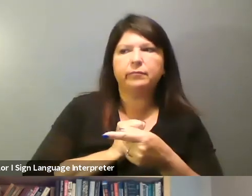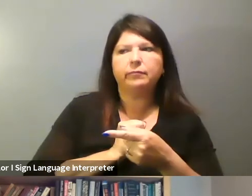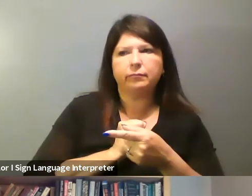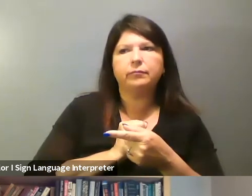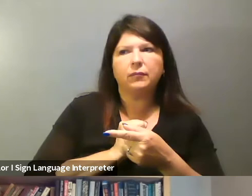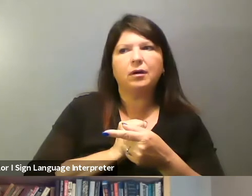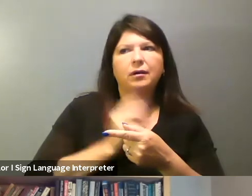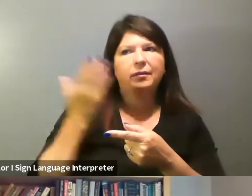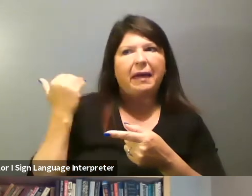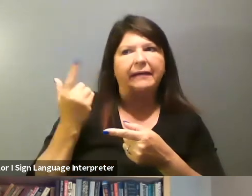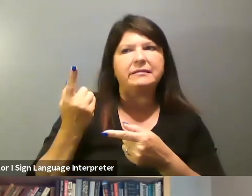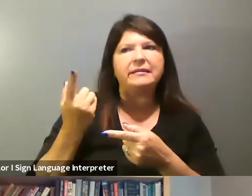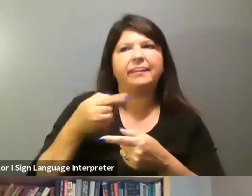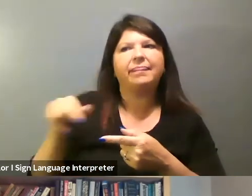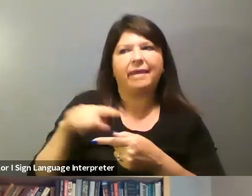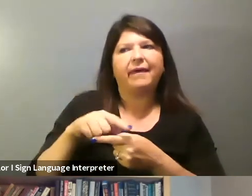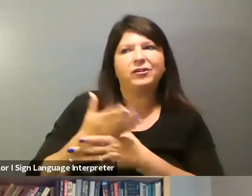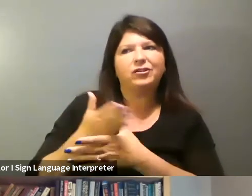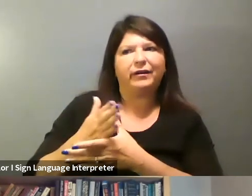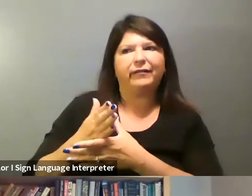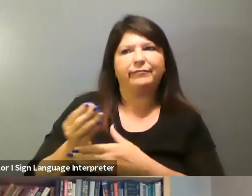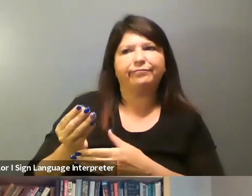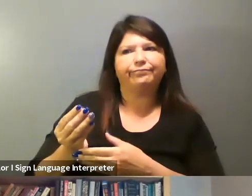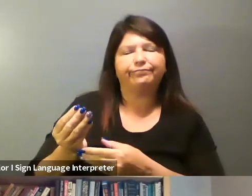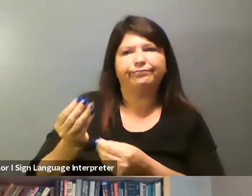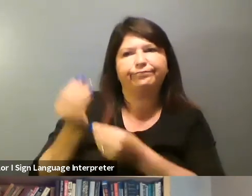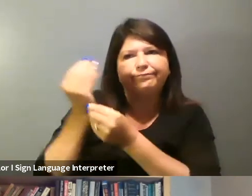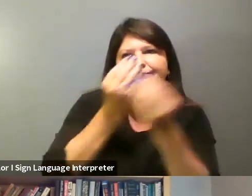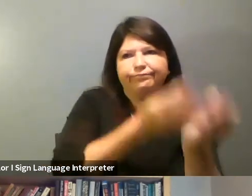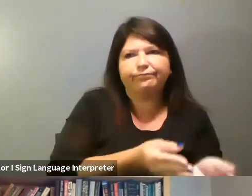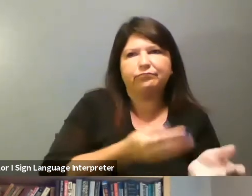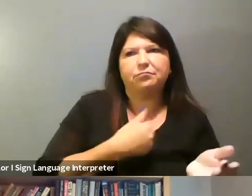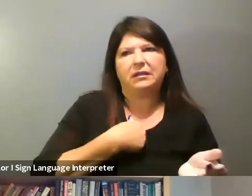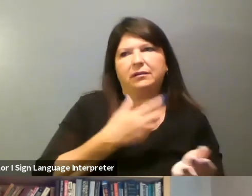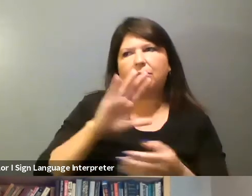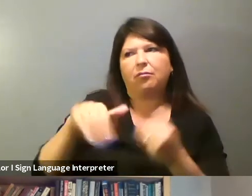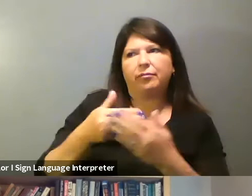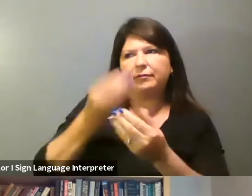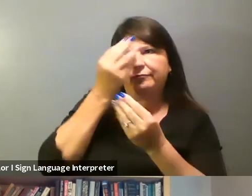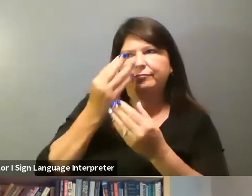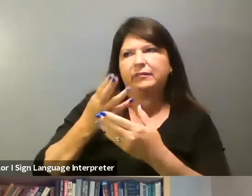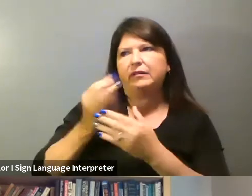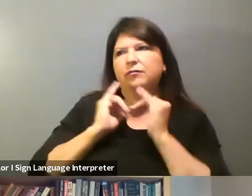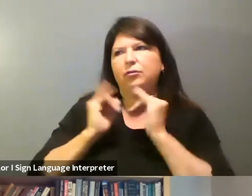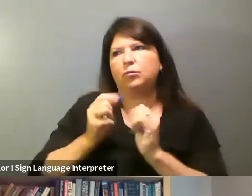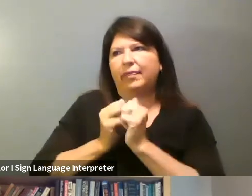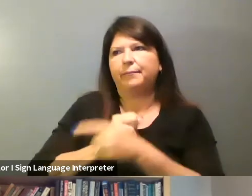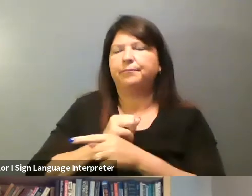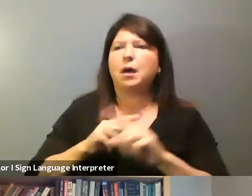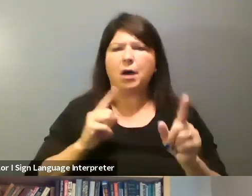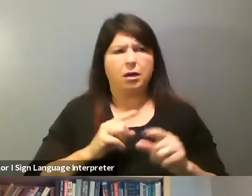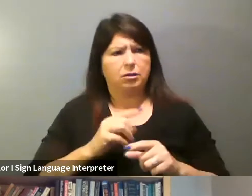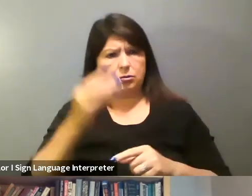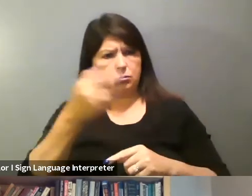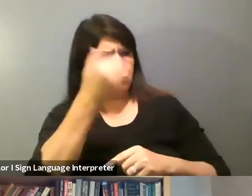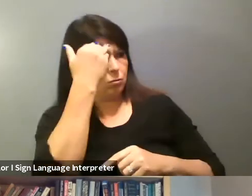their interviews with us. So do you know if Metulu has seen the film? No, he hasn't seen the film, but I sent he